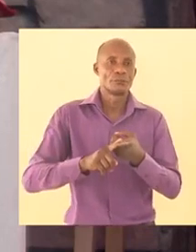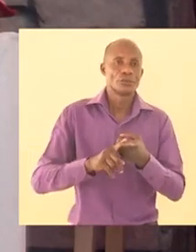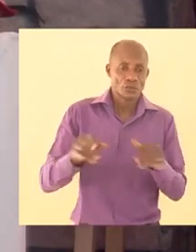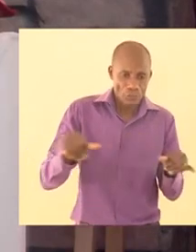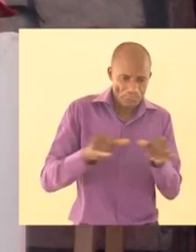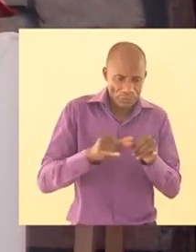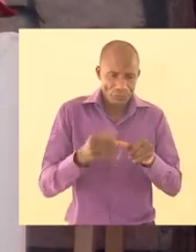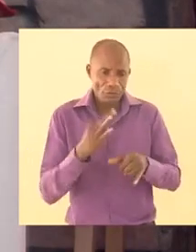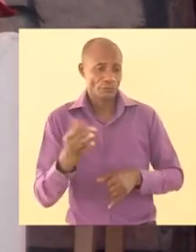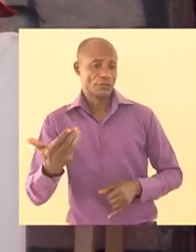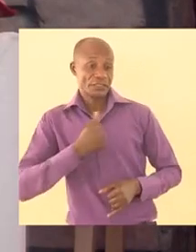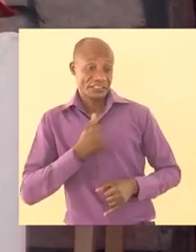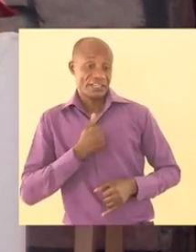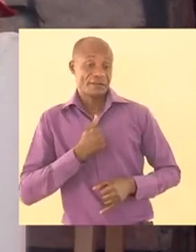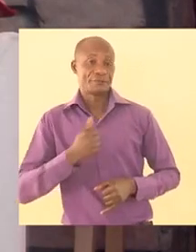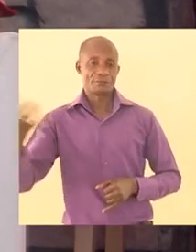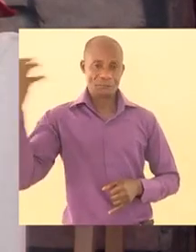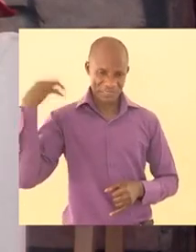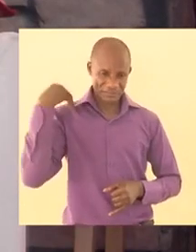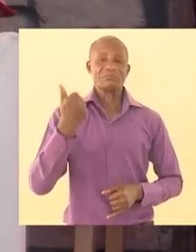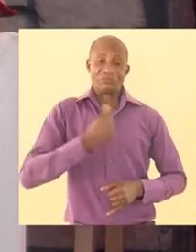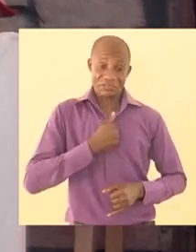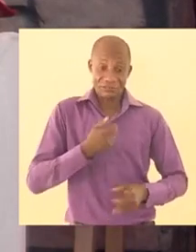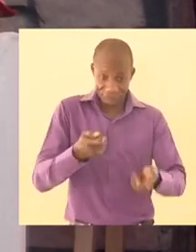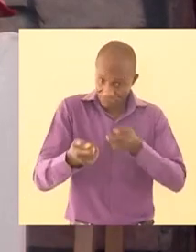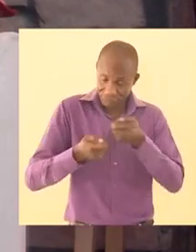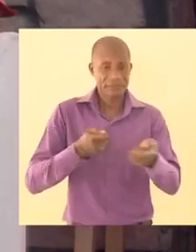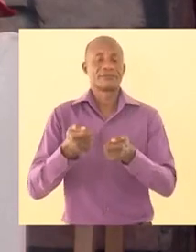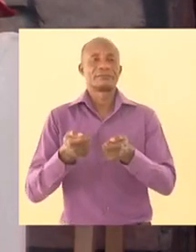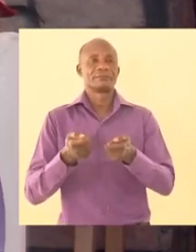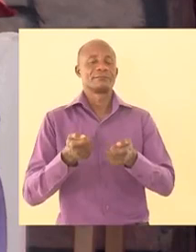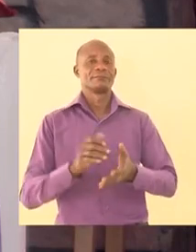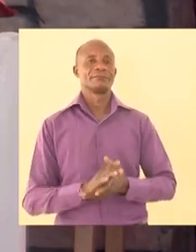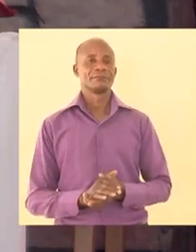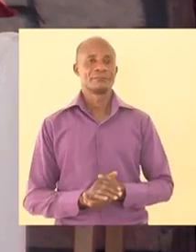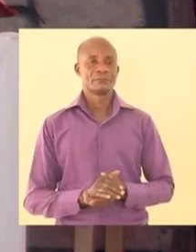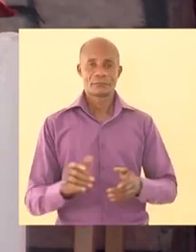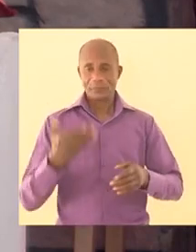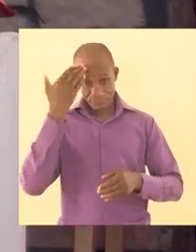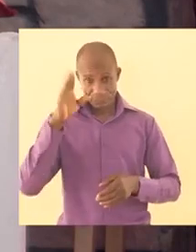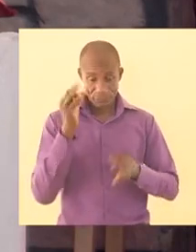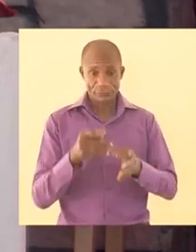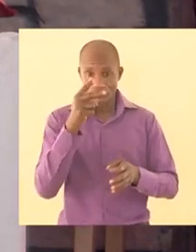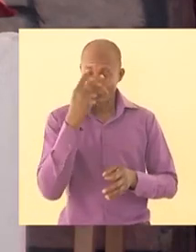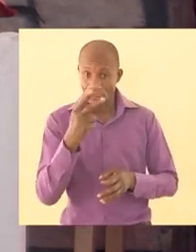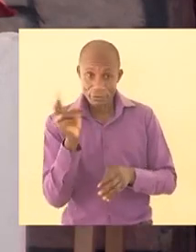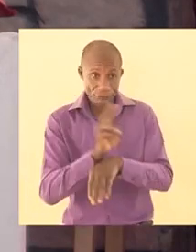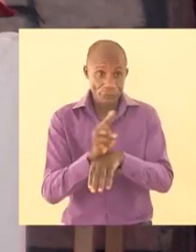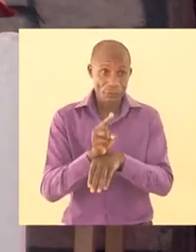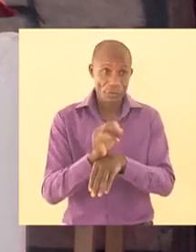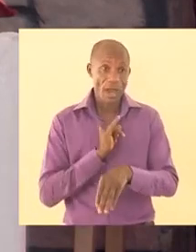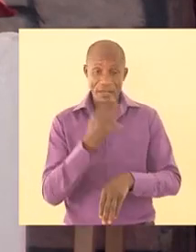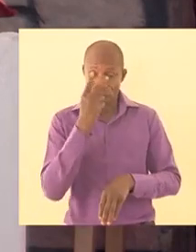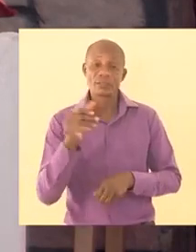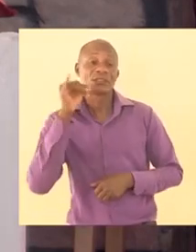of self-mastery, self-control. I don't know if any of you saw the video I saw yesterday of